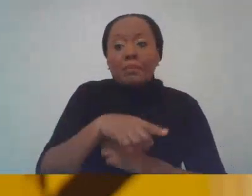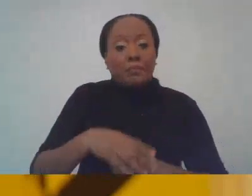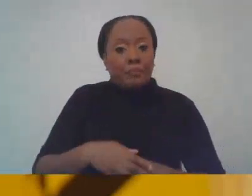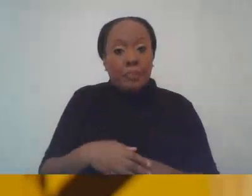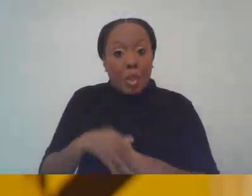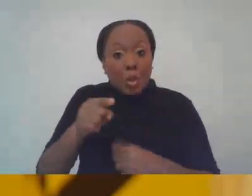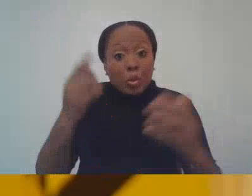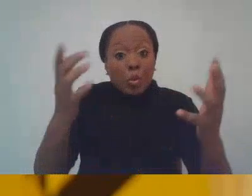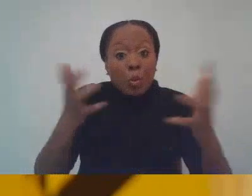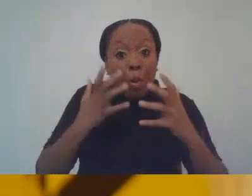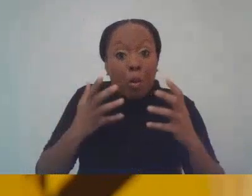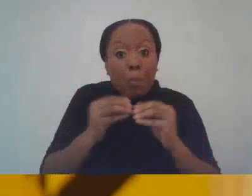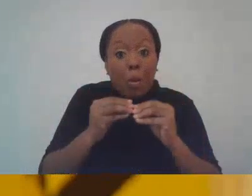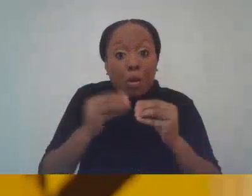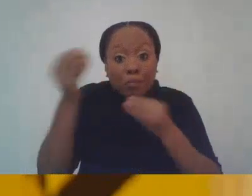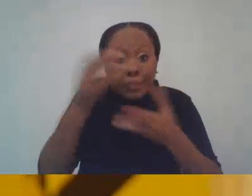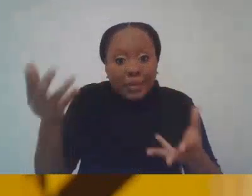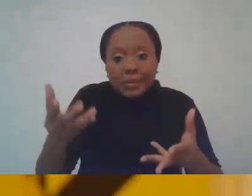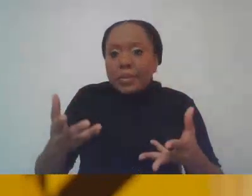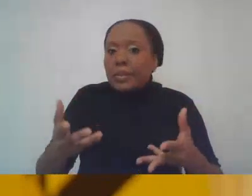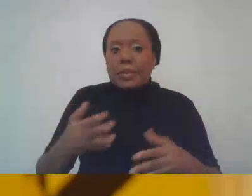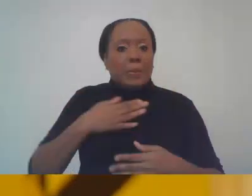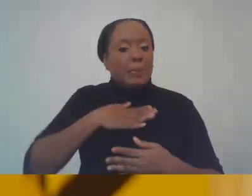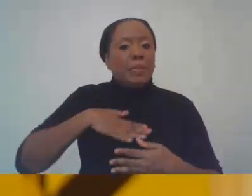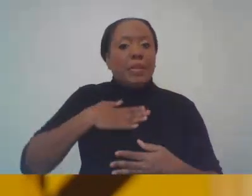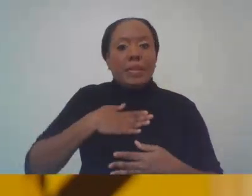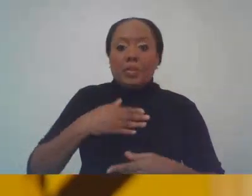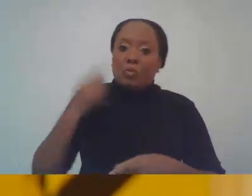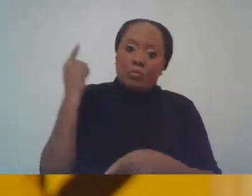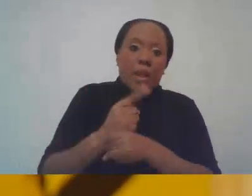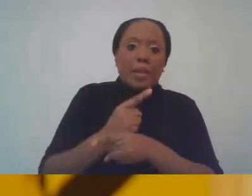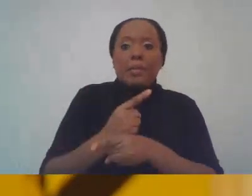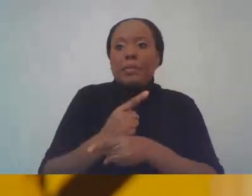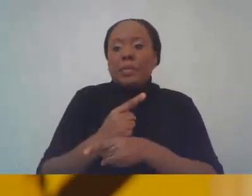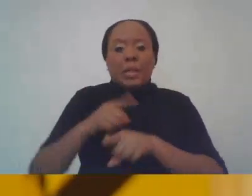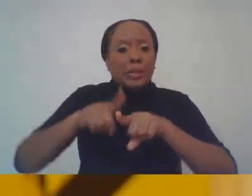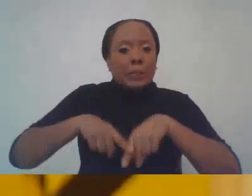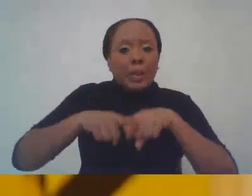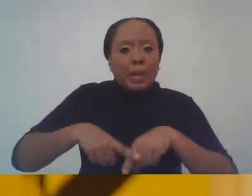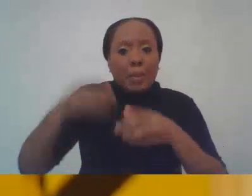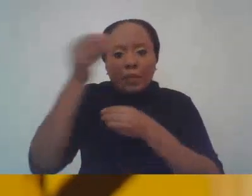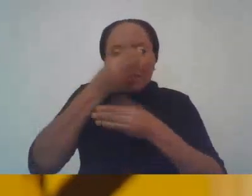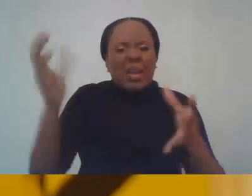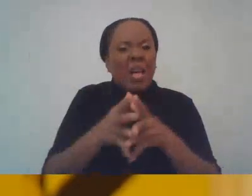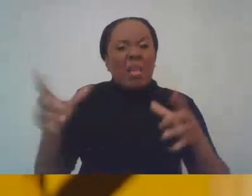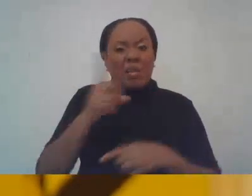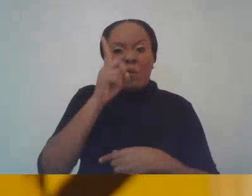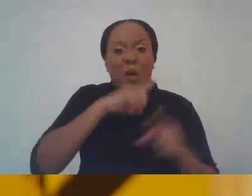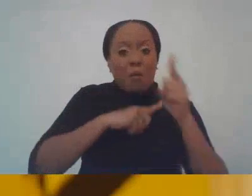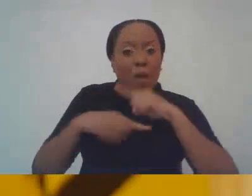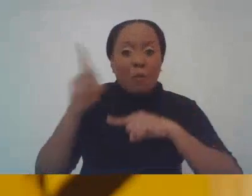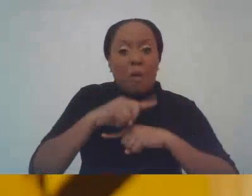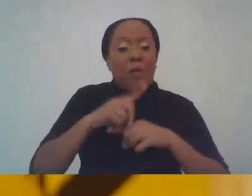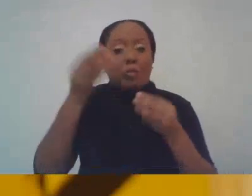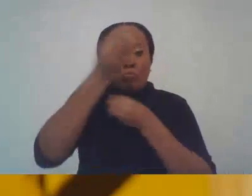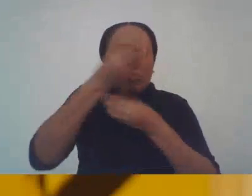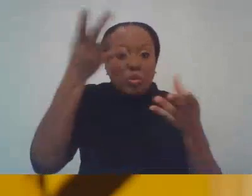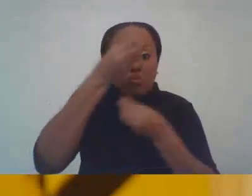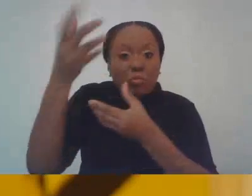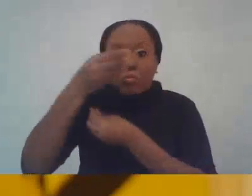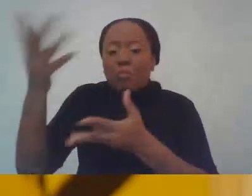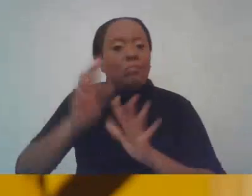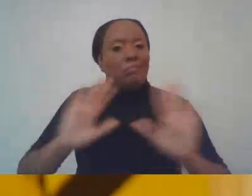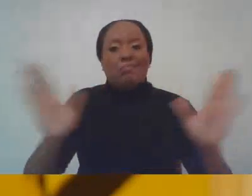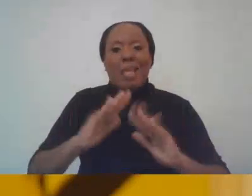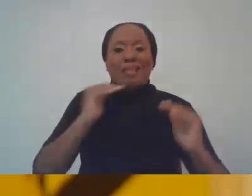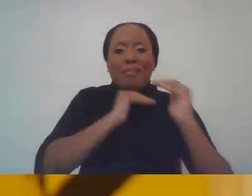media sources for information on this system. There's a lot of negative information, a lot of fake news that is circulating in the public